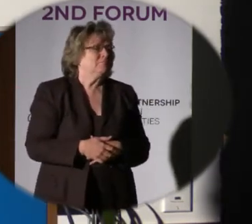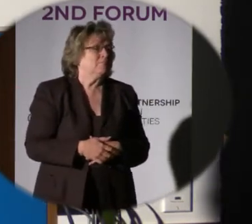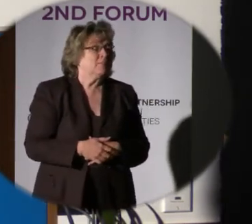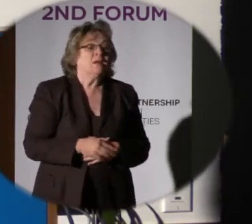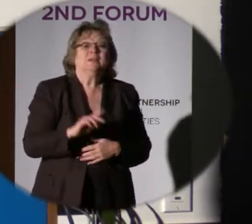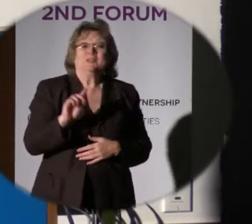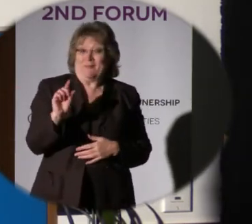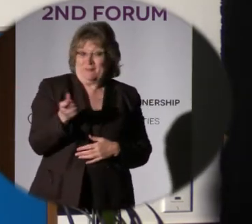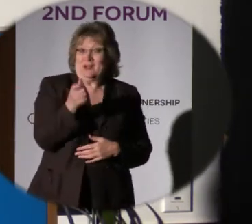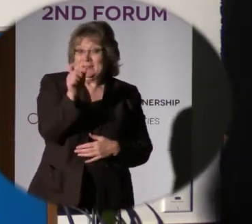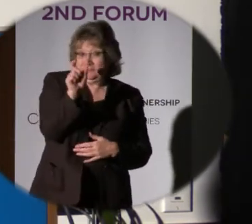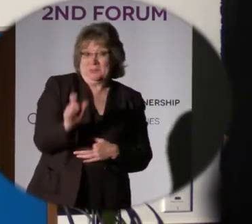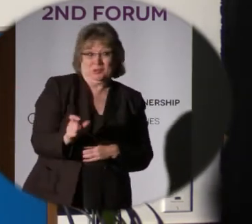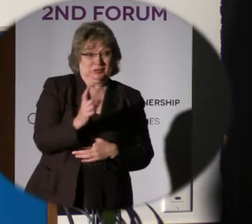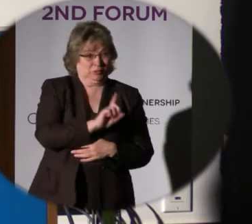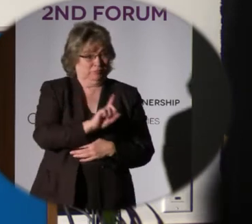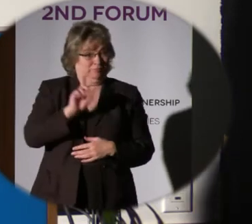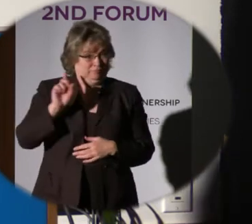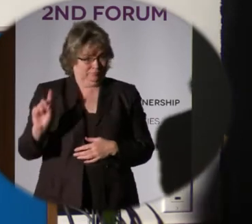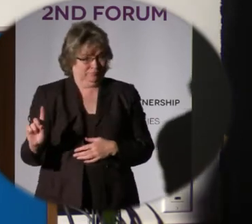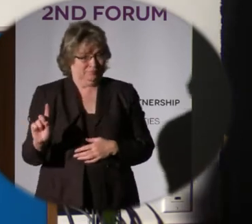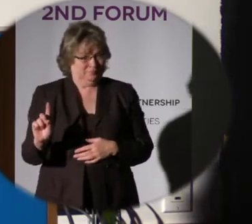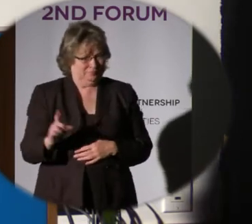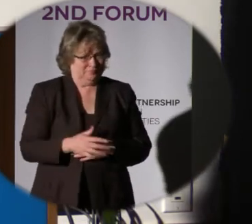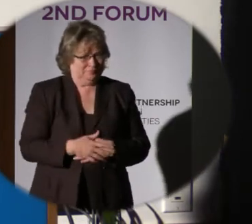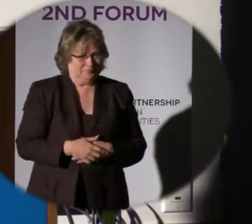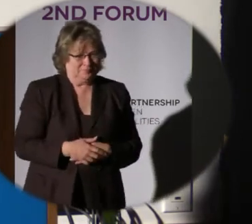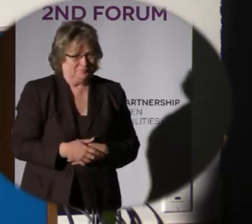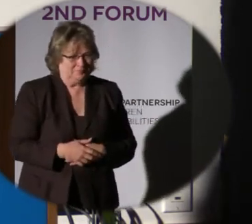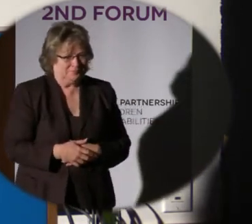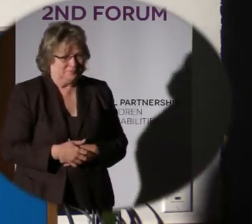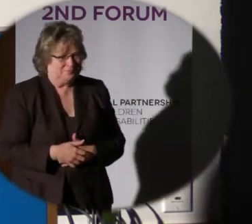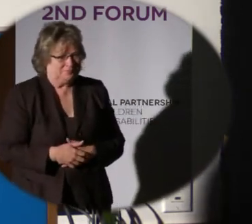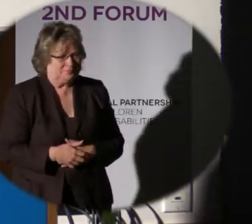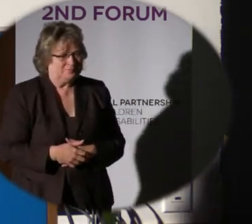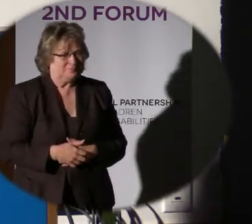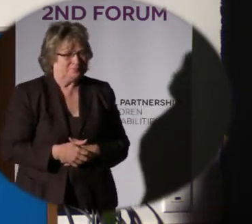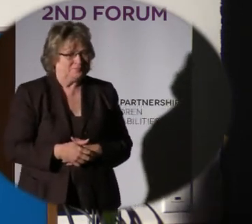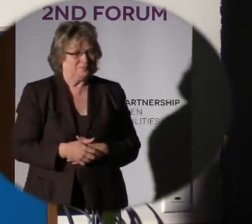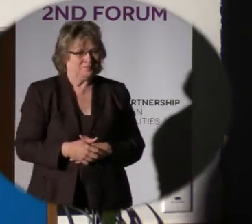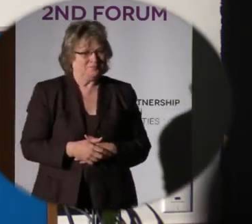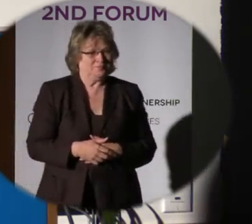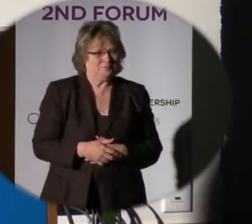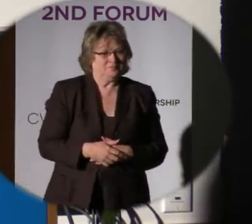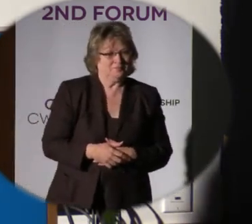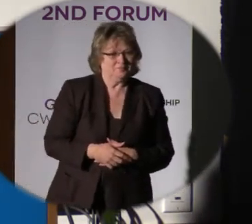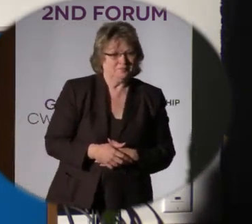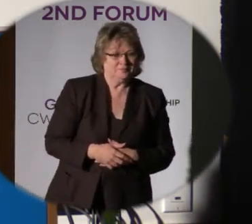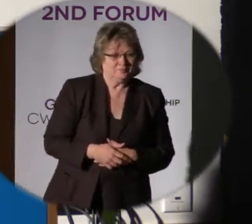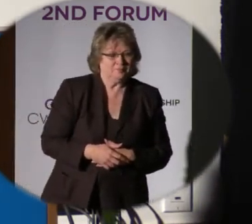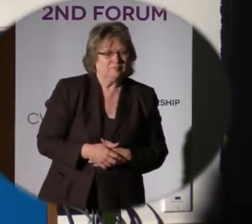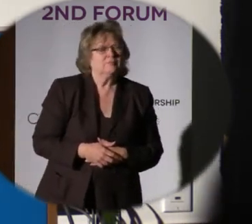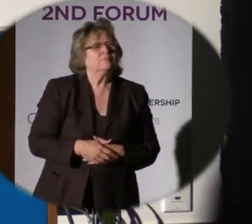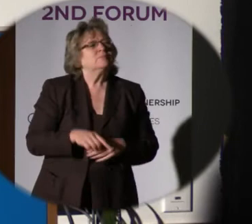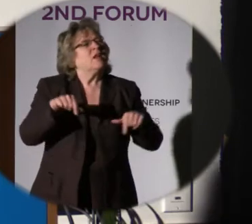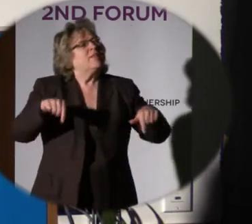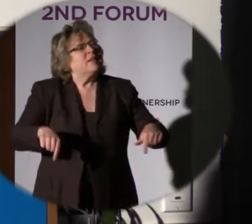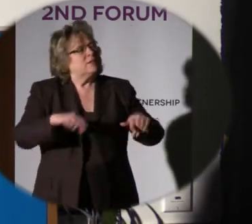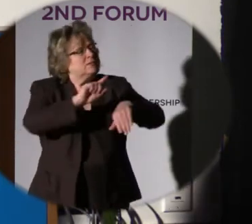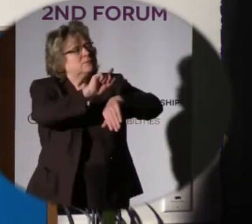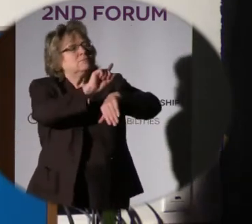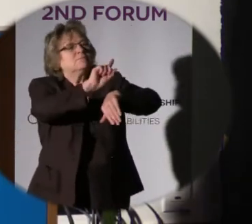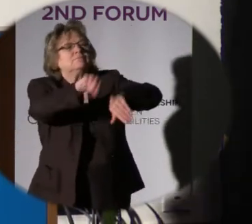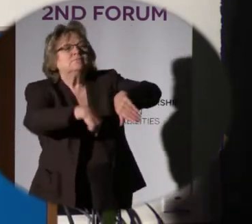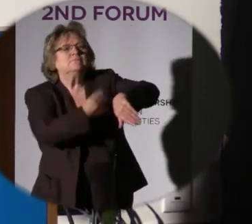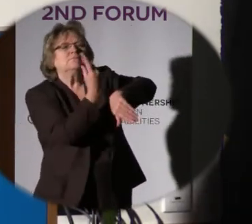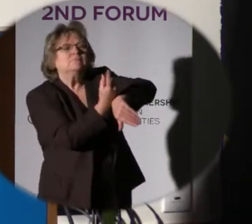of speakers. And then we will have, this session will be divided into two components. One will